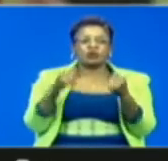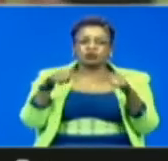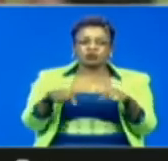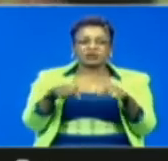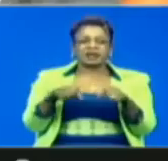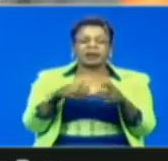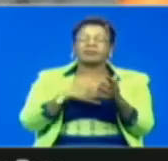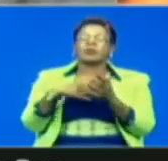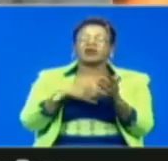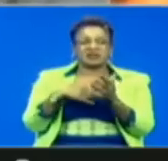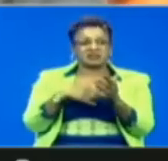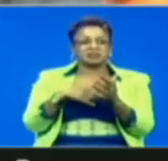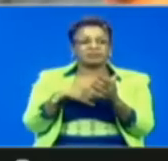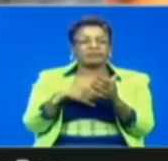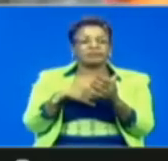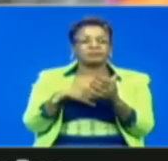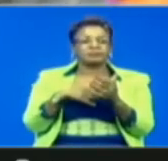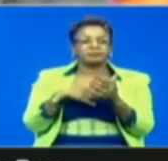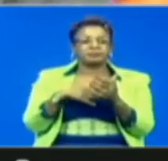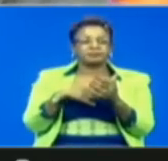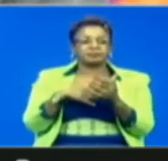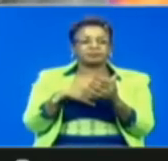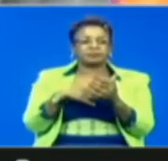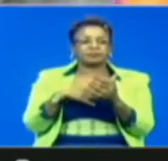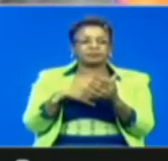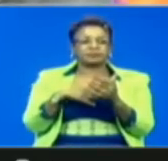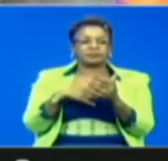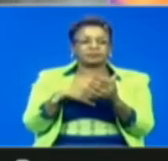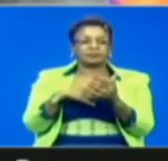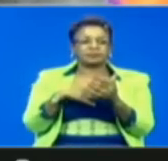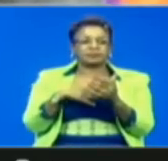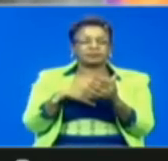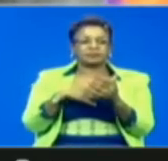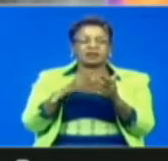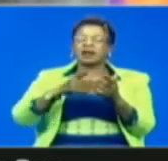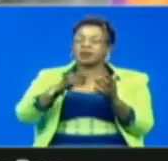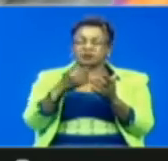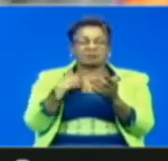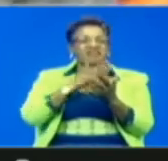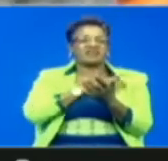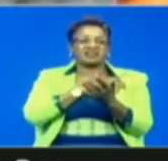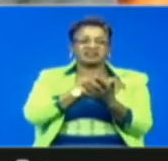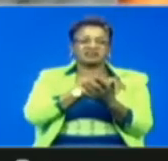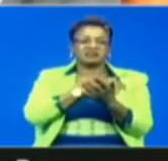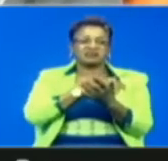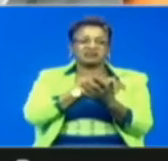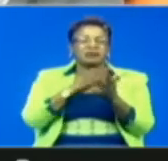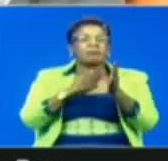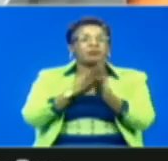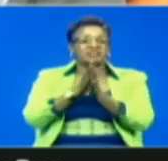the weakest. Akani ndugu ambaye alikuwa rafiki yangu wa karibu sana, alikuwa